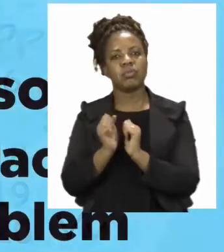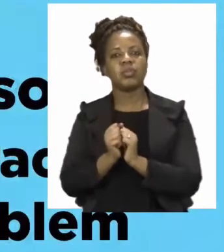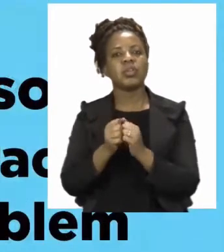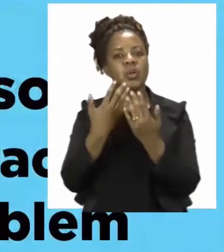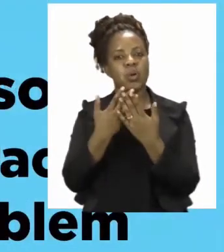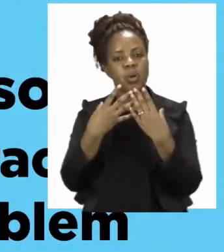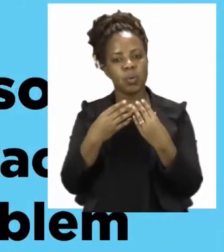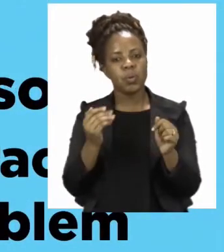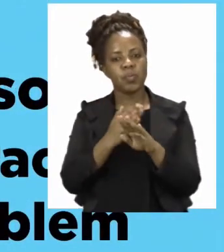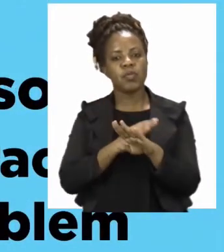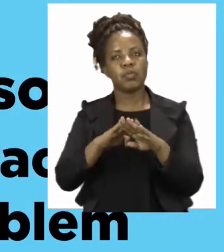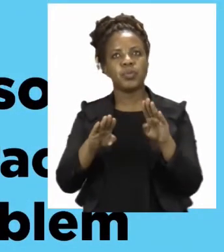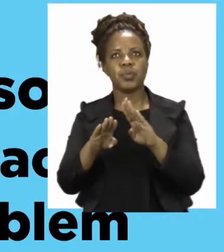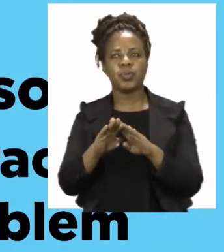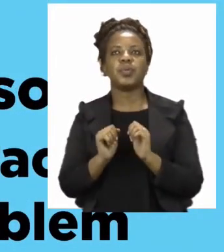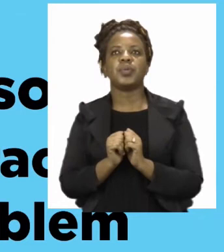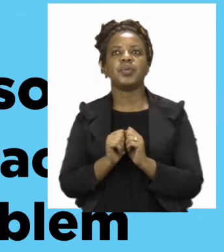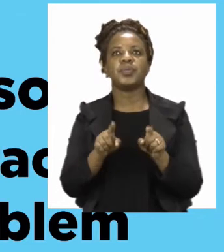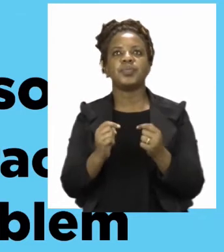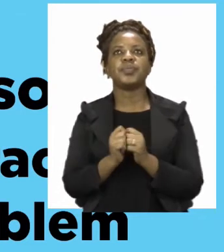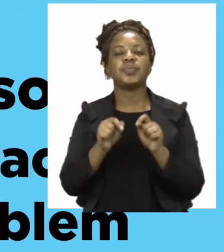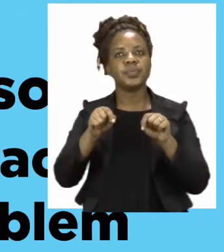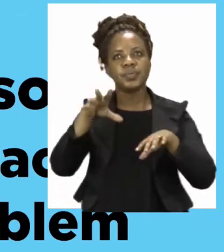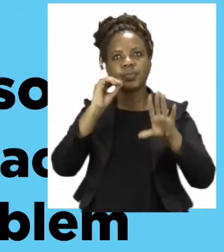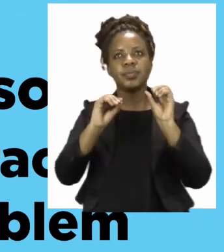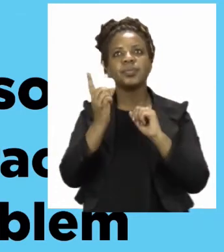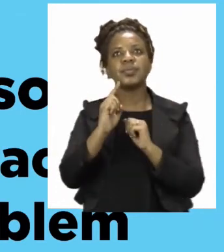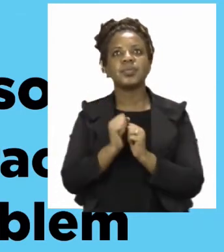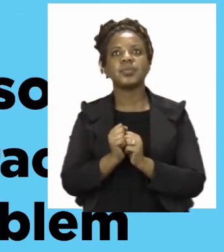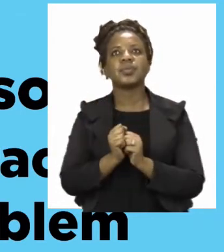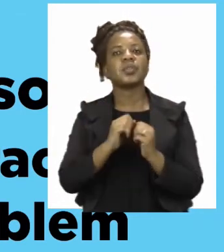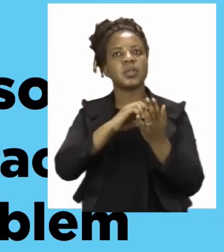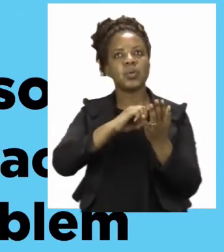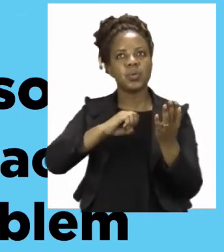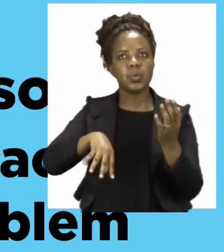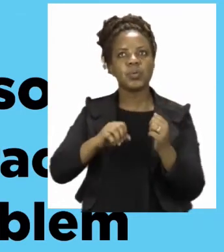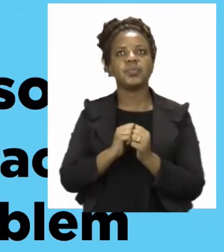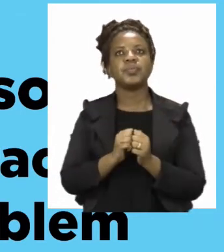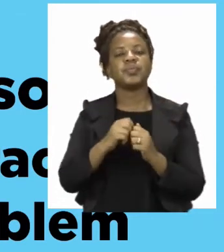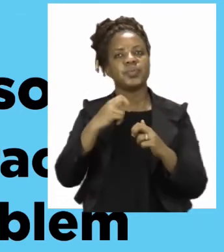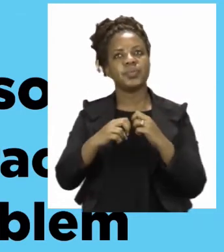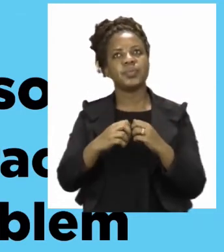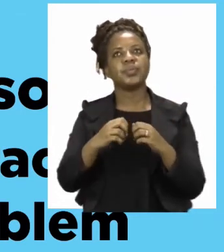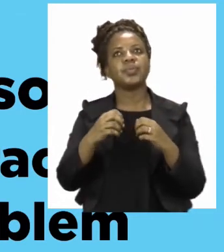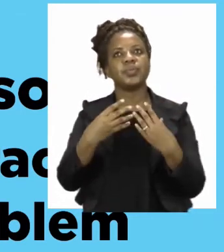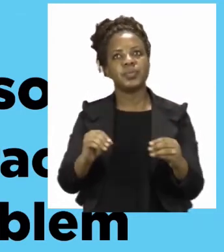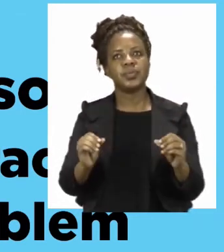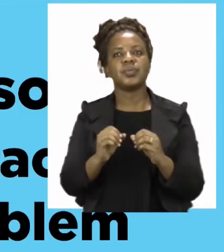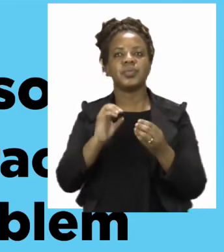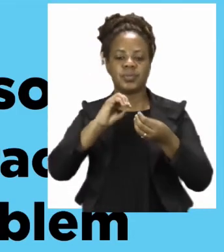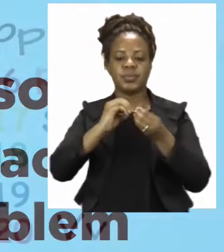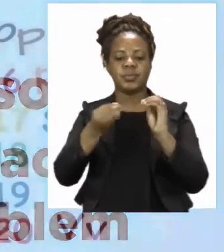our online platforms, My Zone and Zoshi Facebook pages, and in addition,